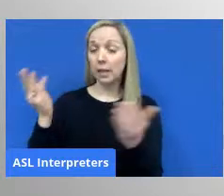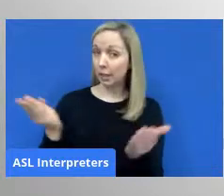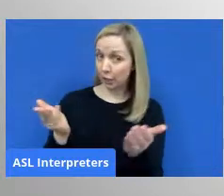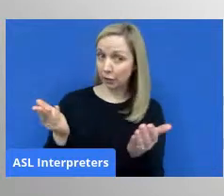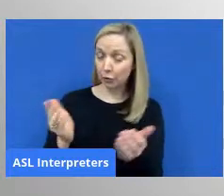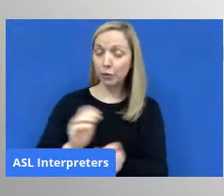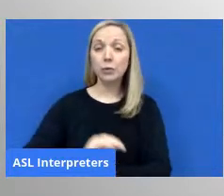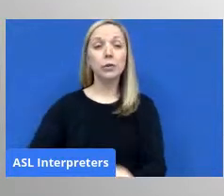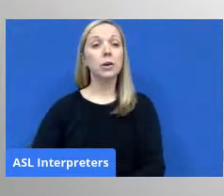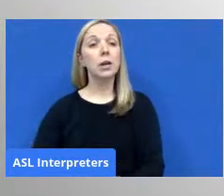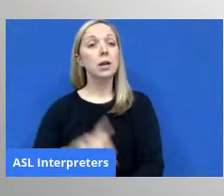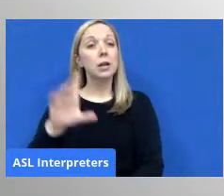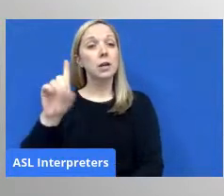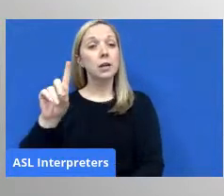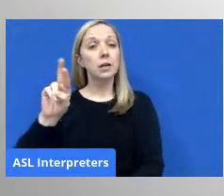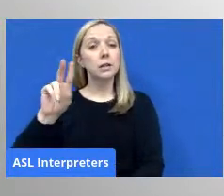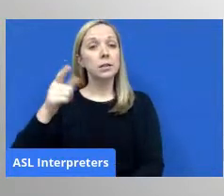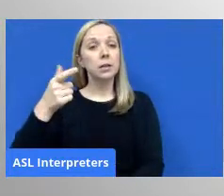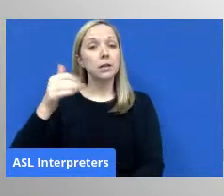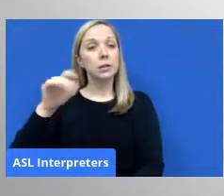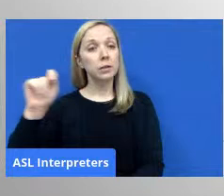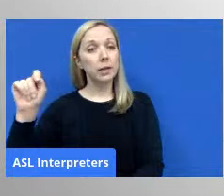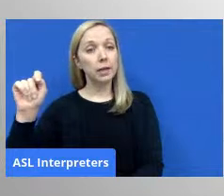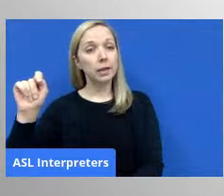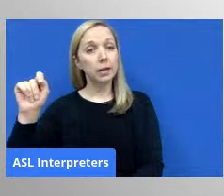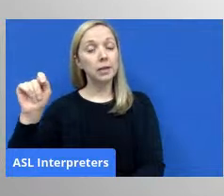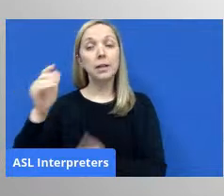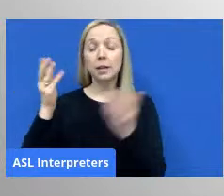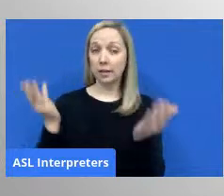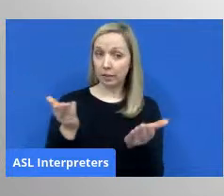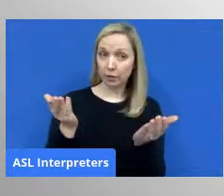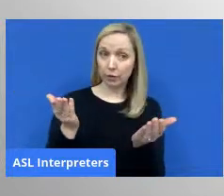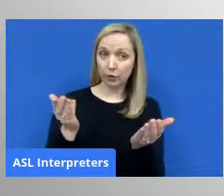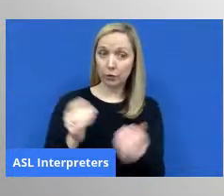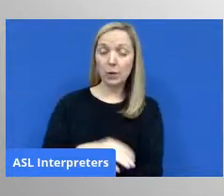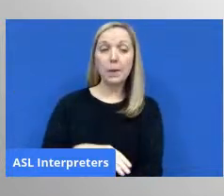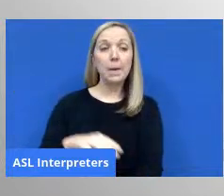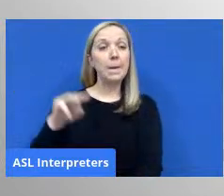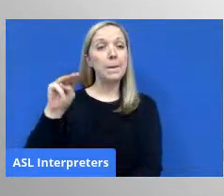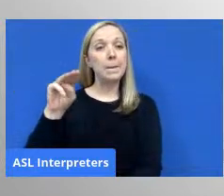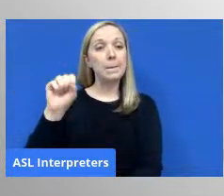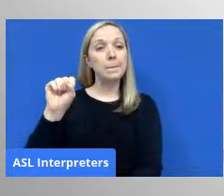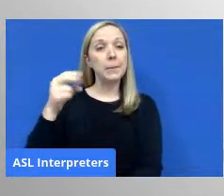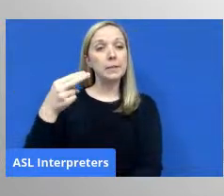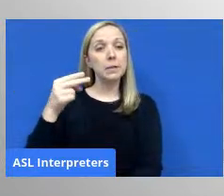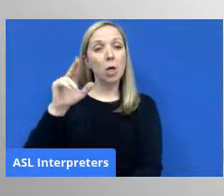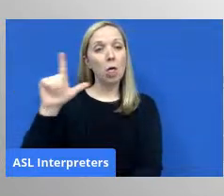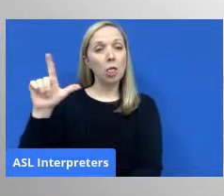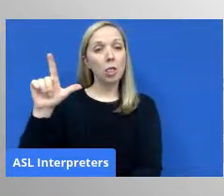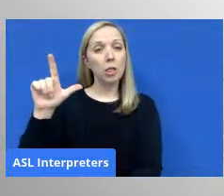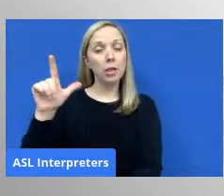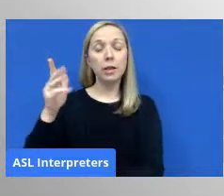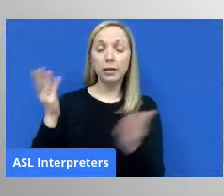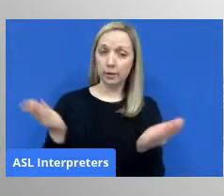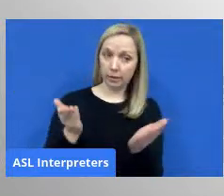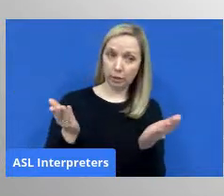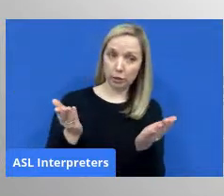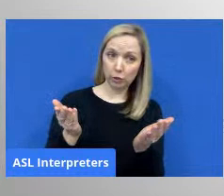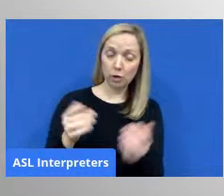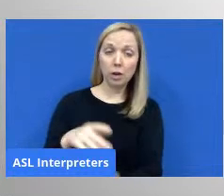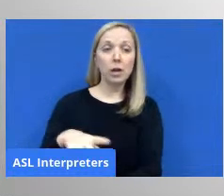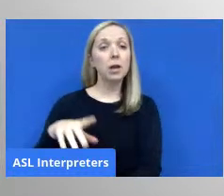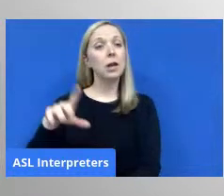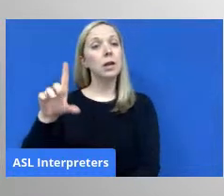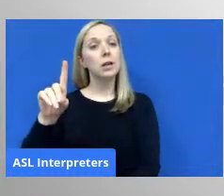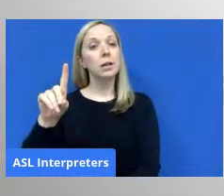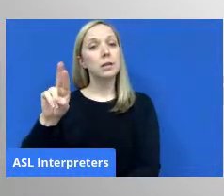Here. Dr. Gant. Here. Ms. Hull. Here.